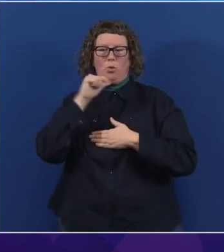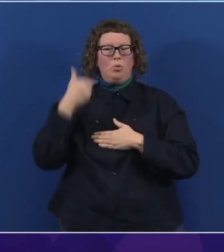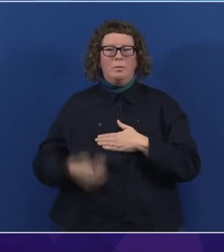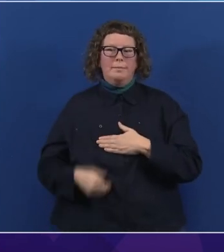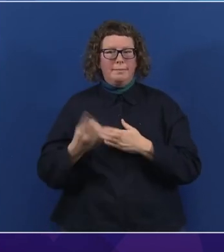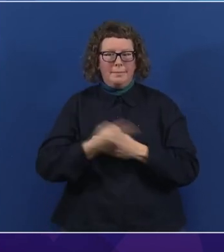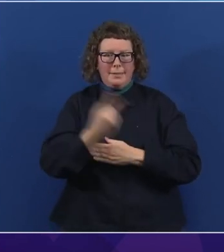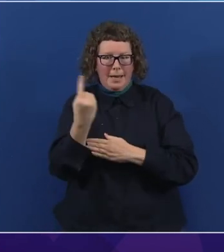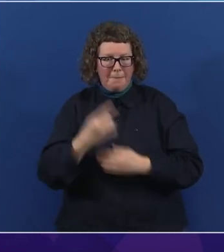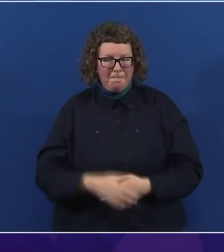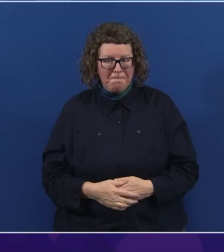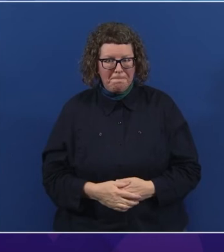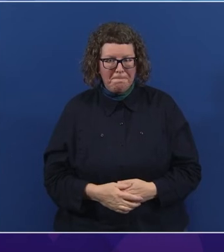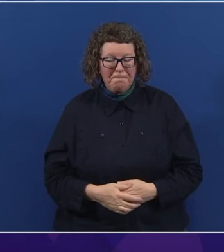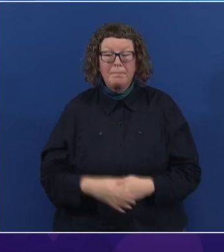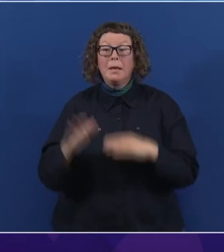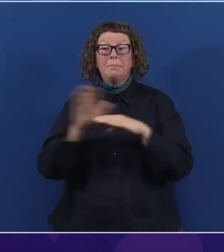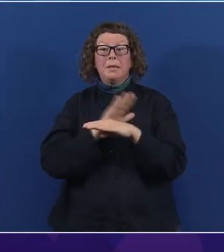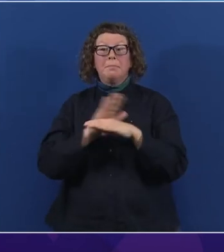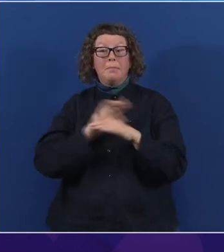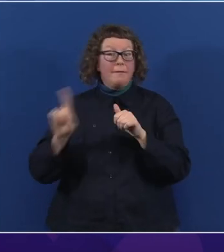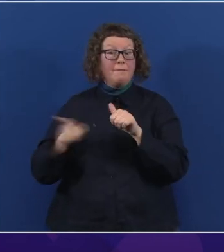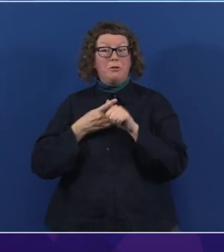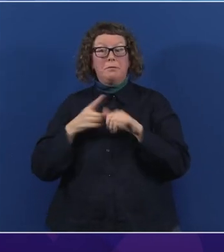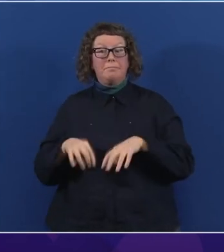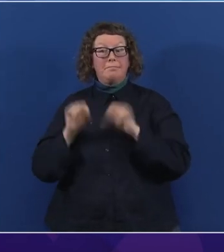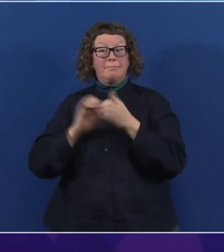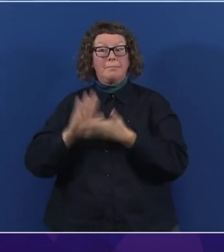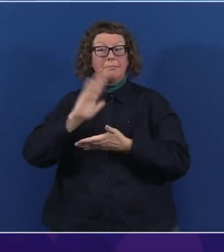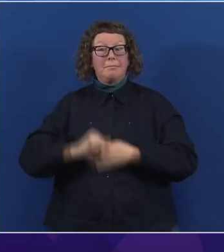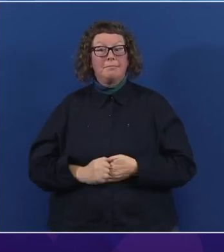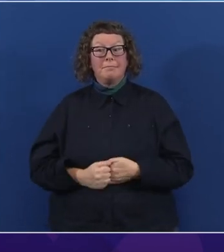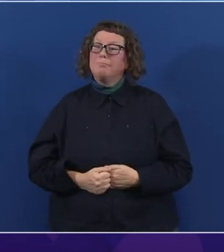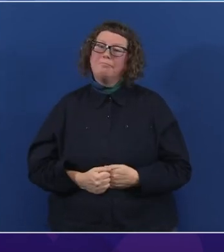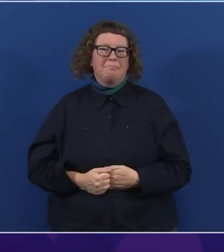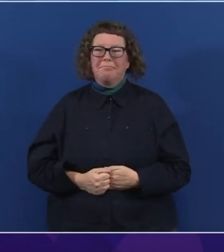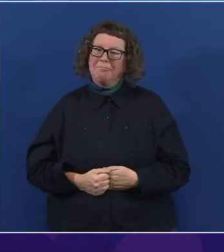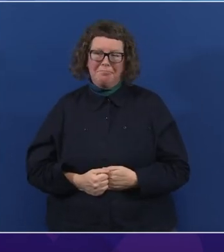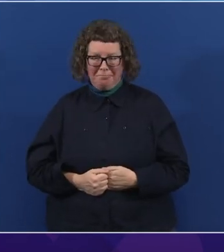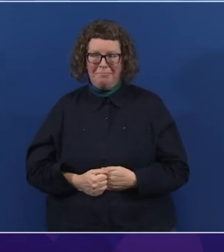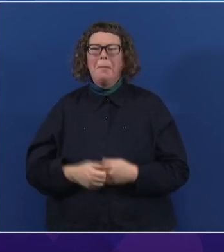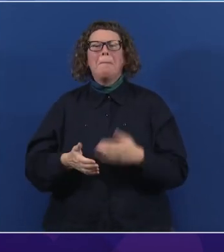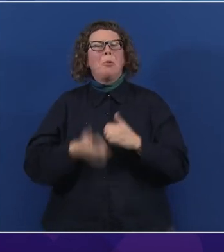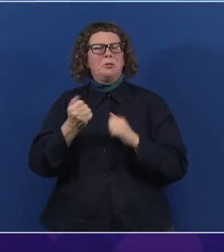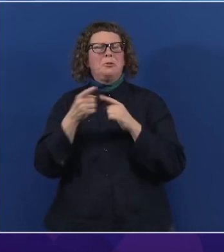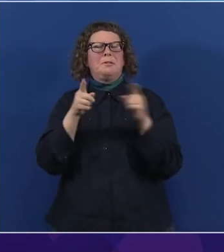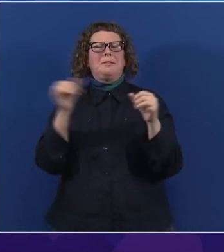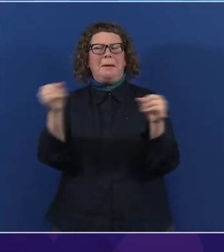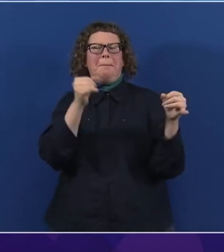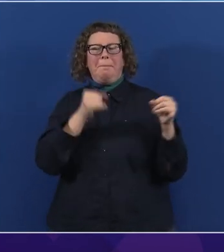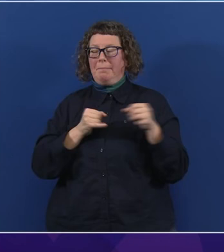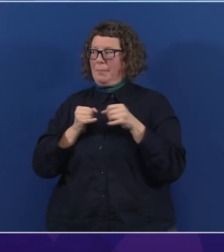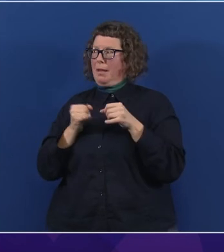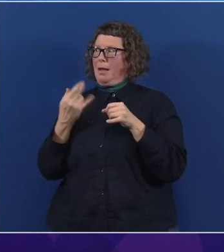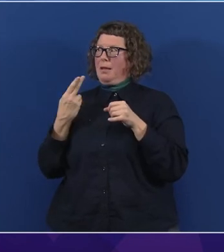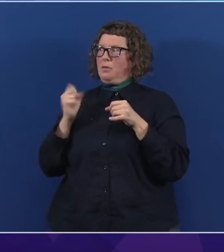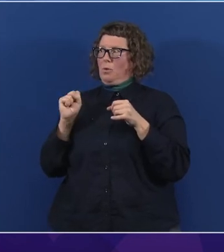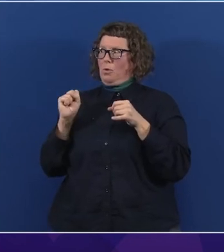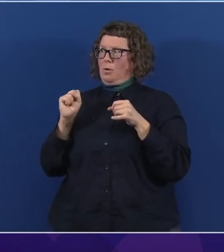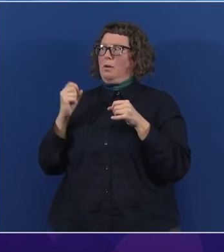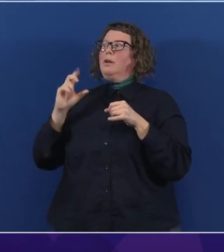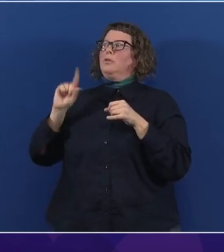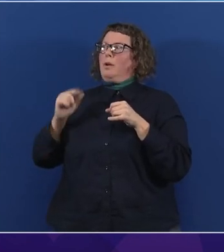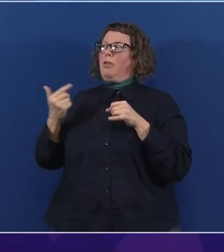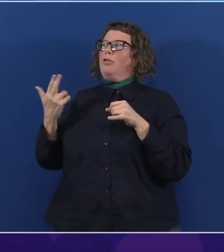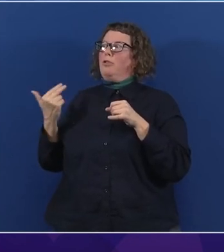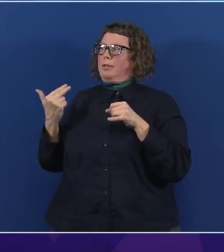today. Business was not my first rodeo. As most of you can relate, I didn't know exactly what to do with my life back when I finished high